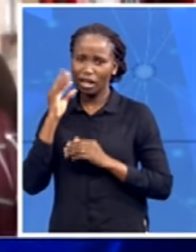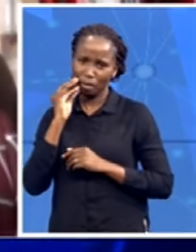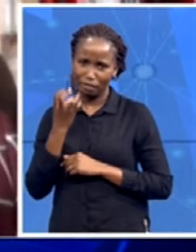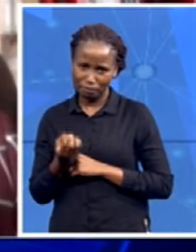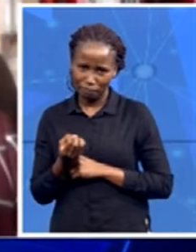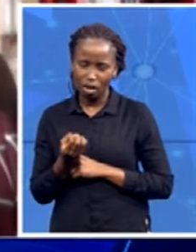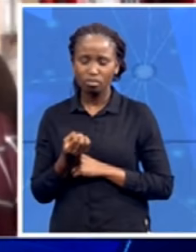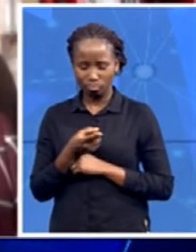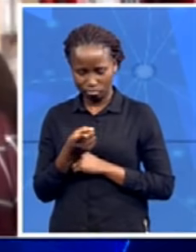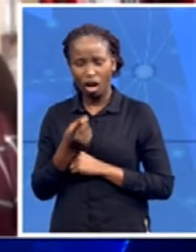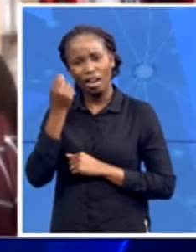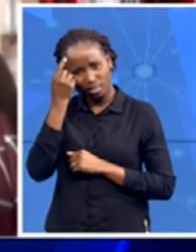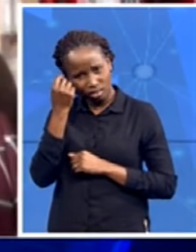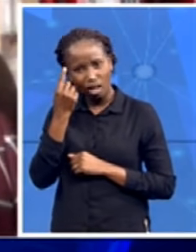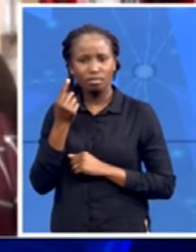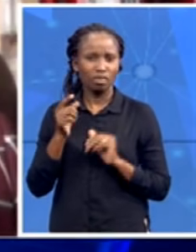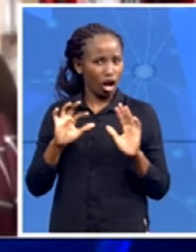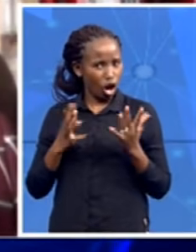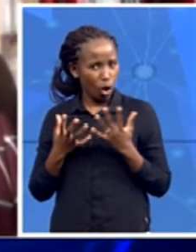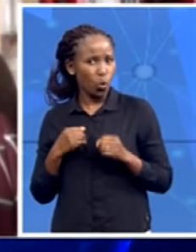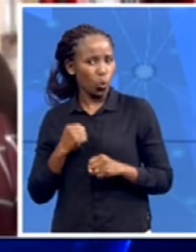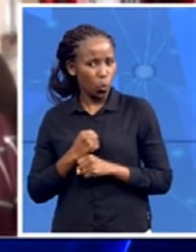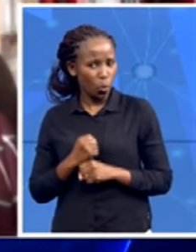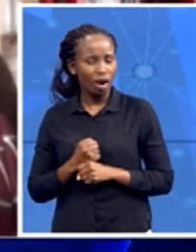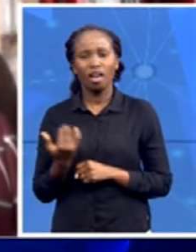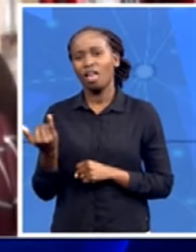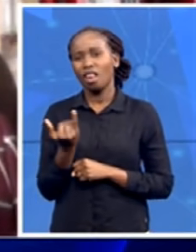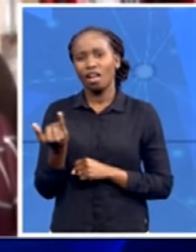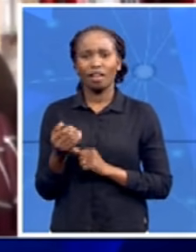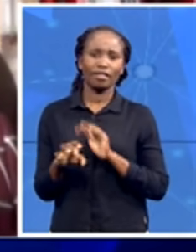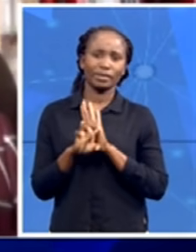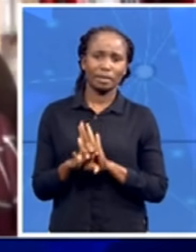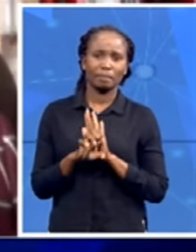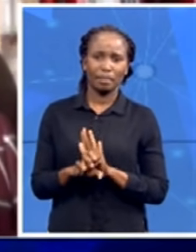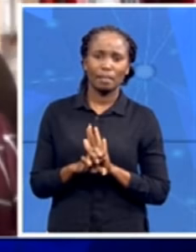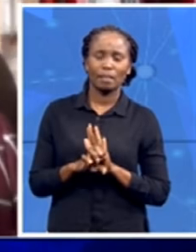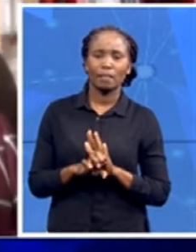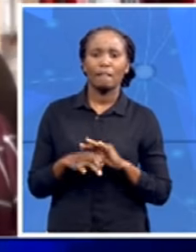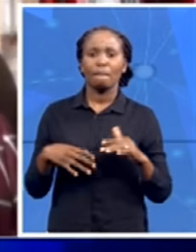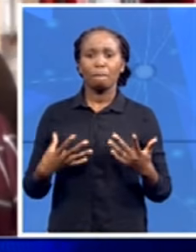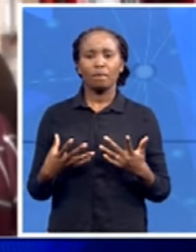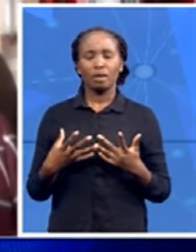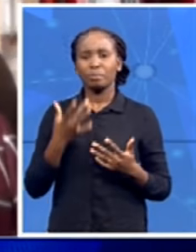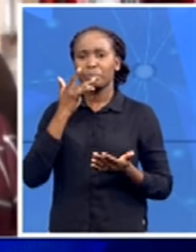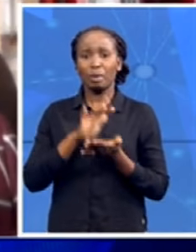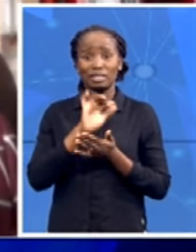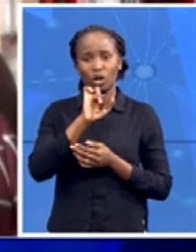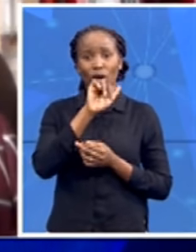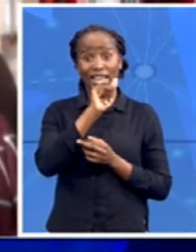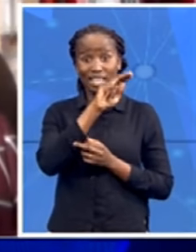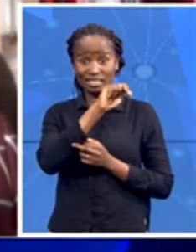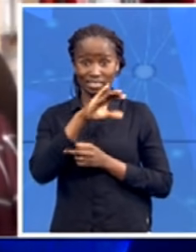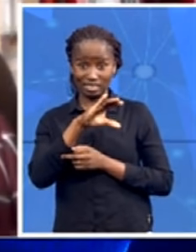outs. For instance, the manifesto of the ANC, I think, though it has not